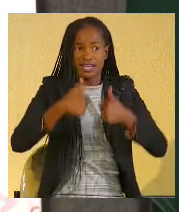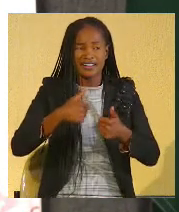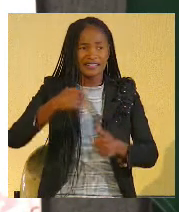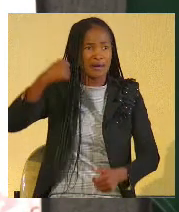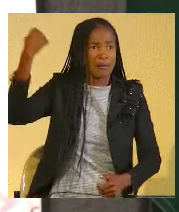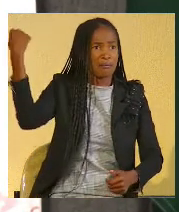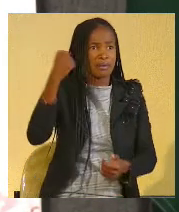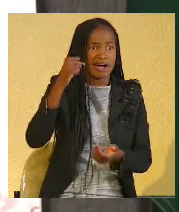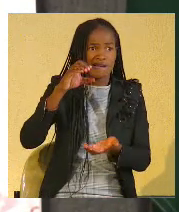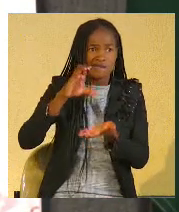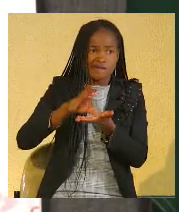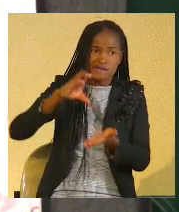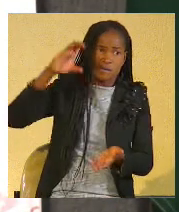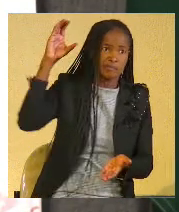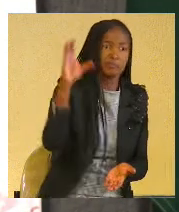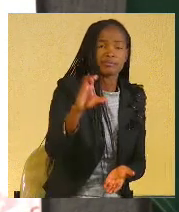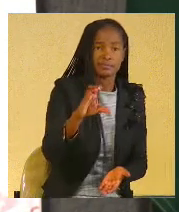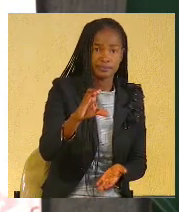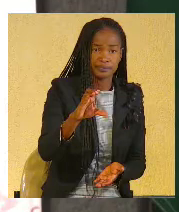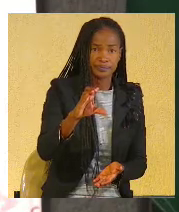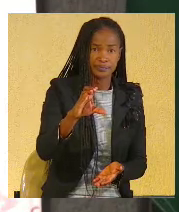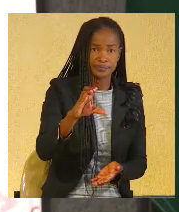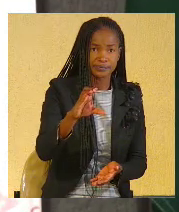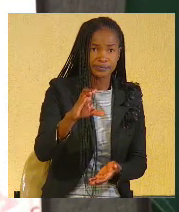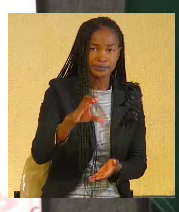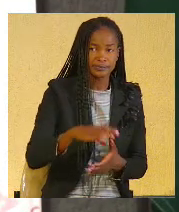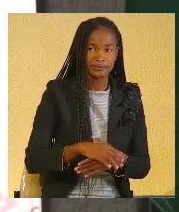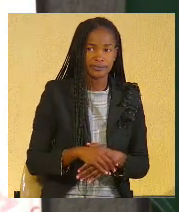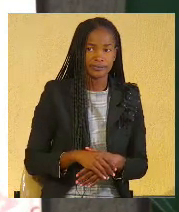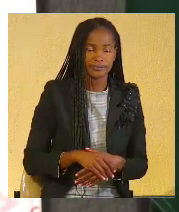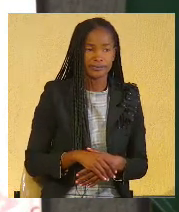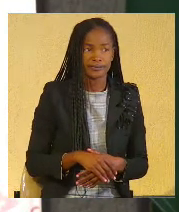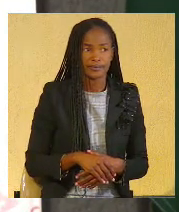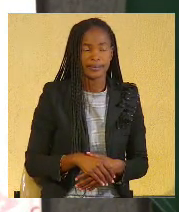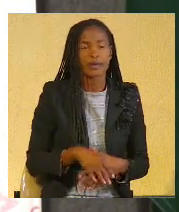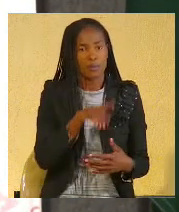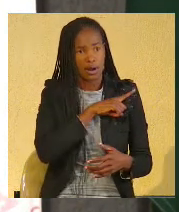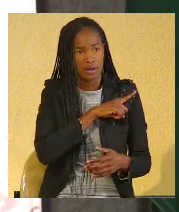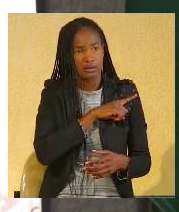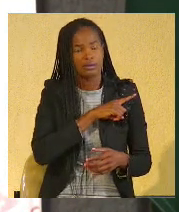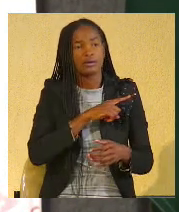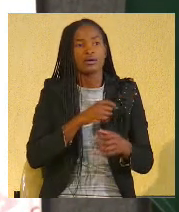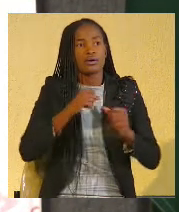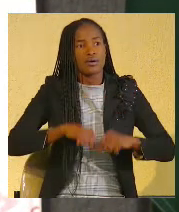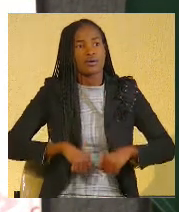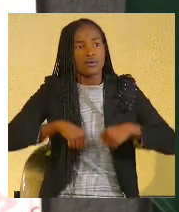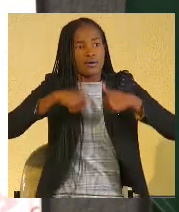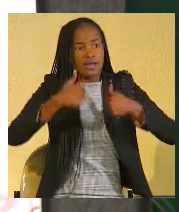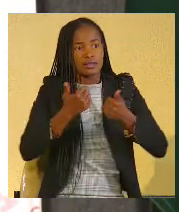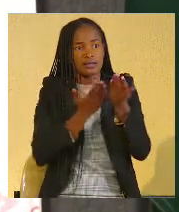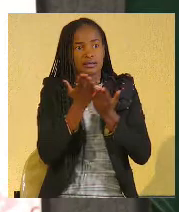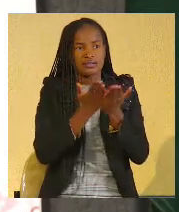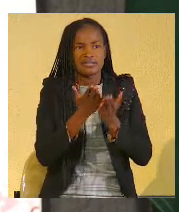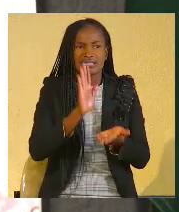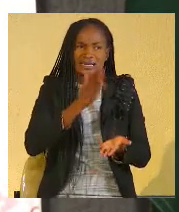quite a significant amount of money to improve the health service of the